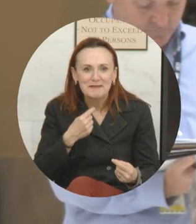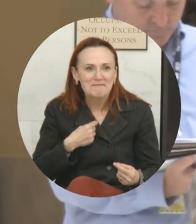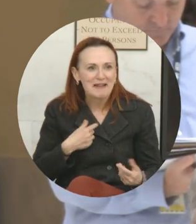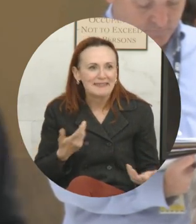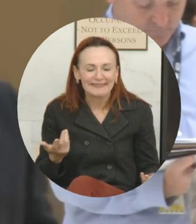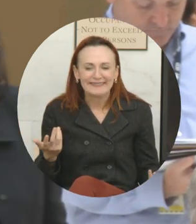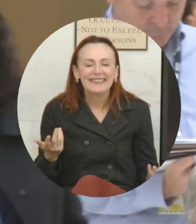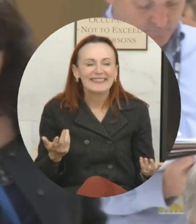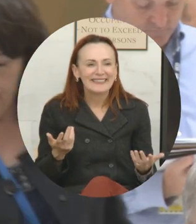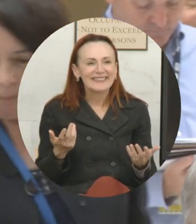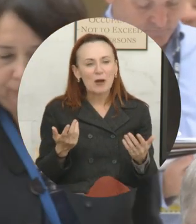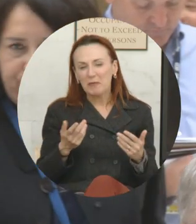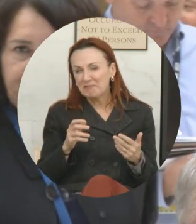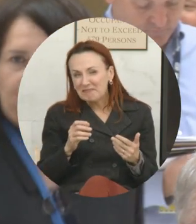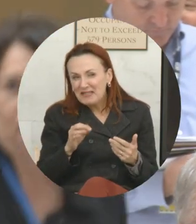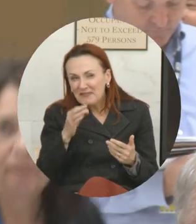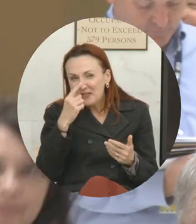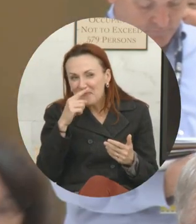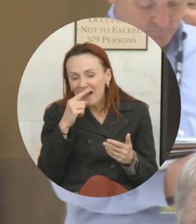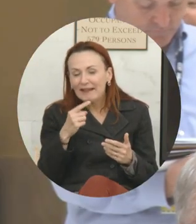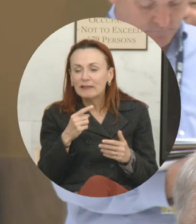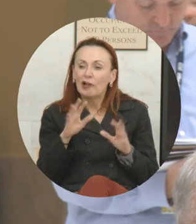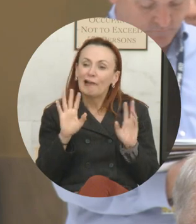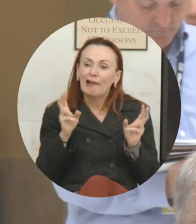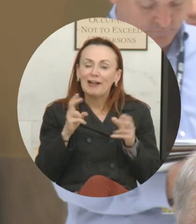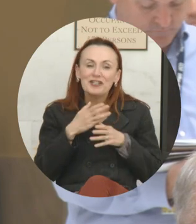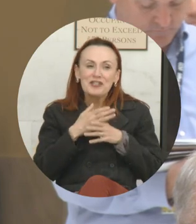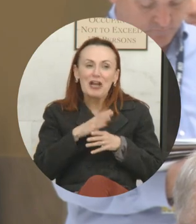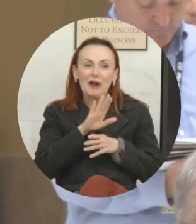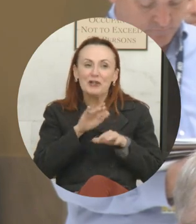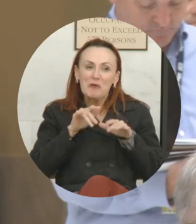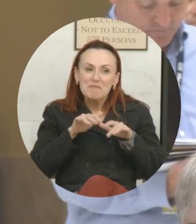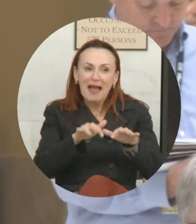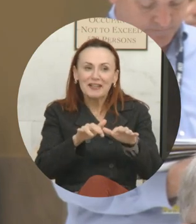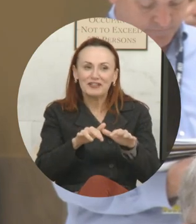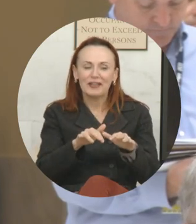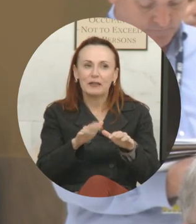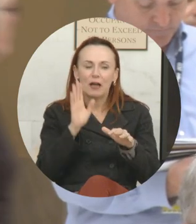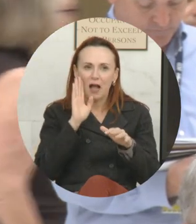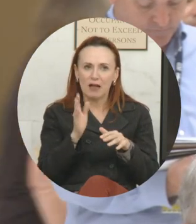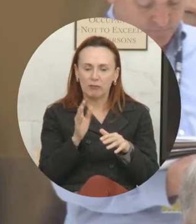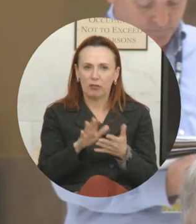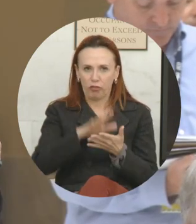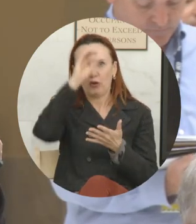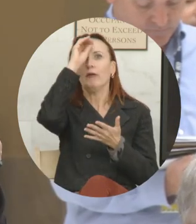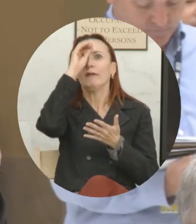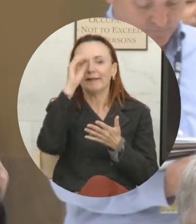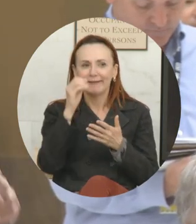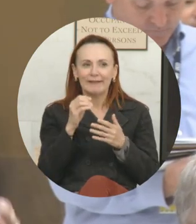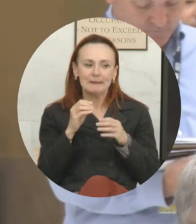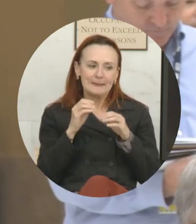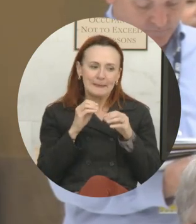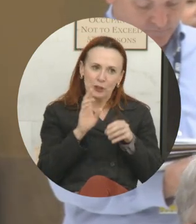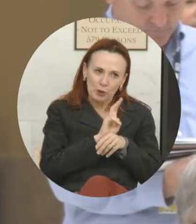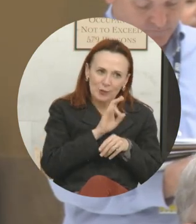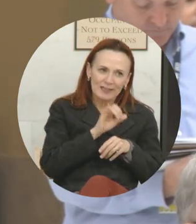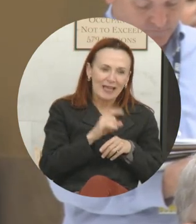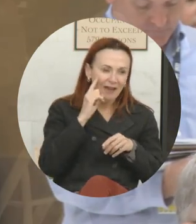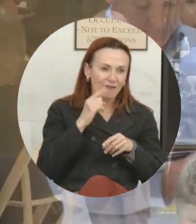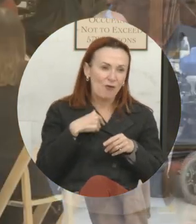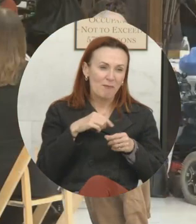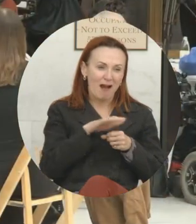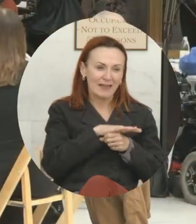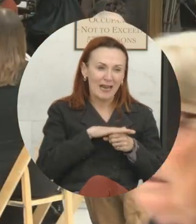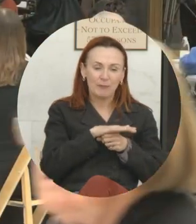way. And if you could share your magic with us, I would take it back to our neighborhood and be very happy. Now, you know a